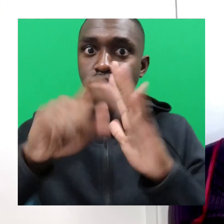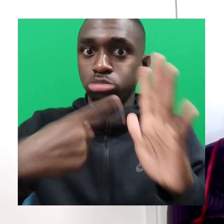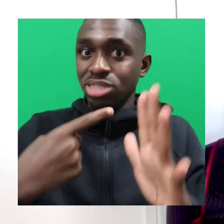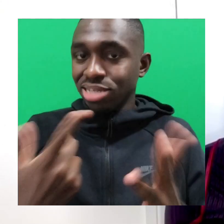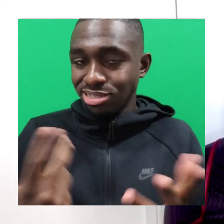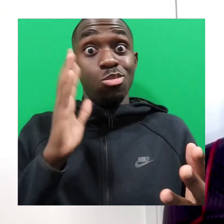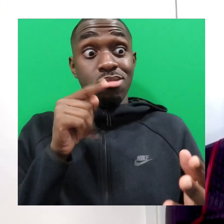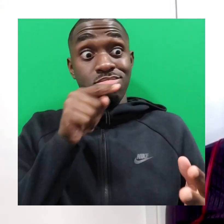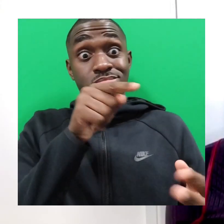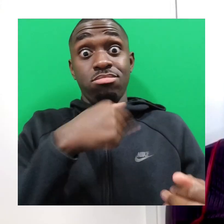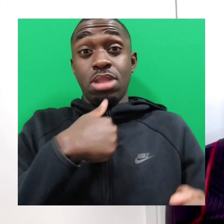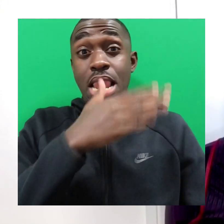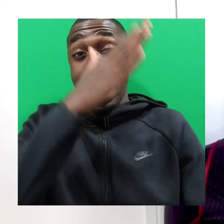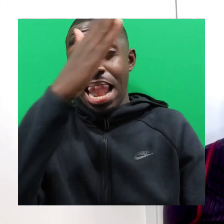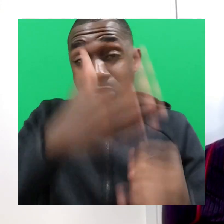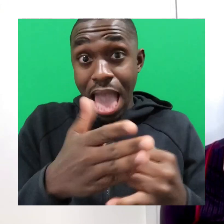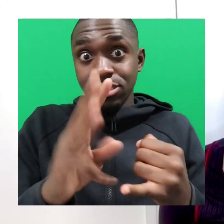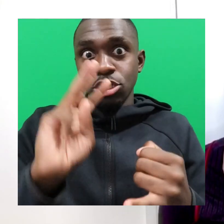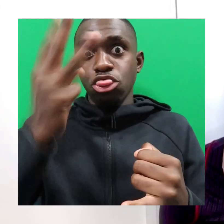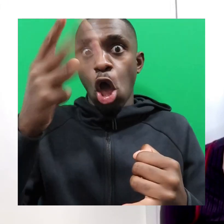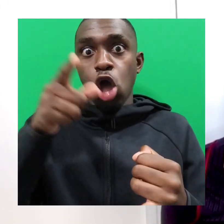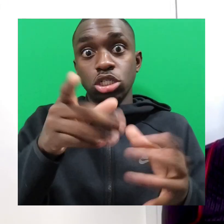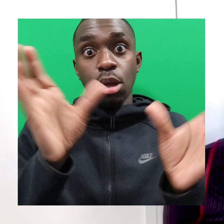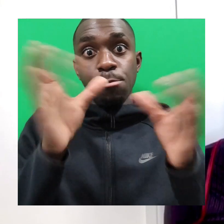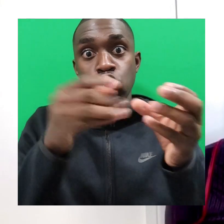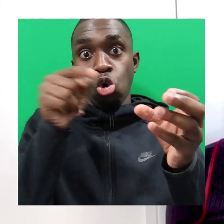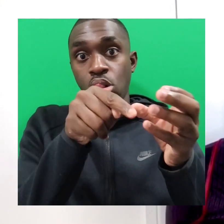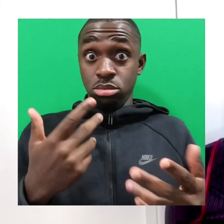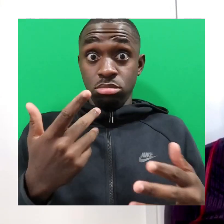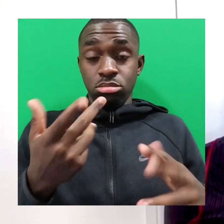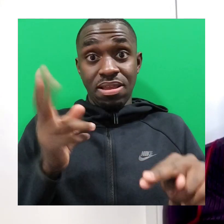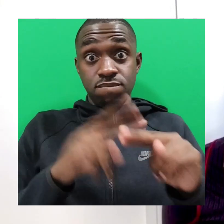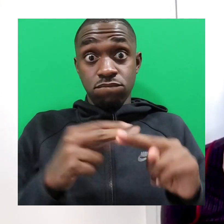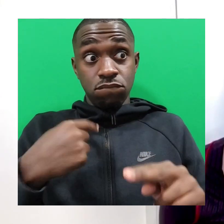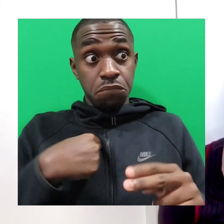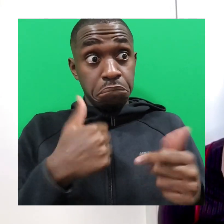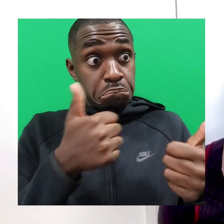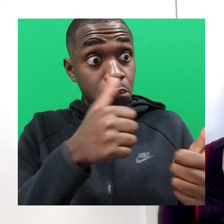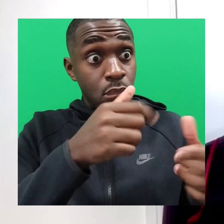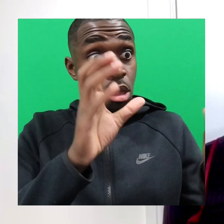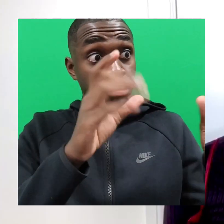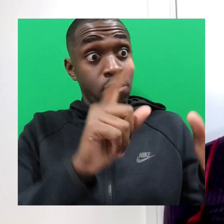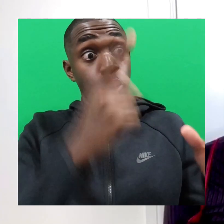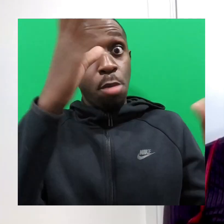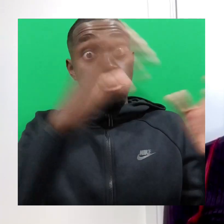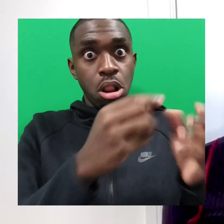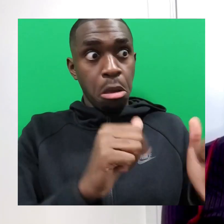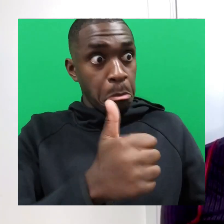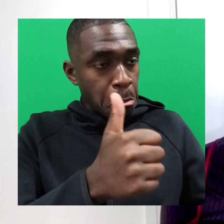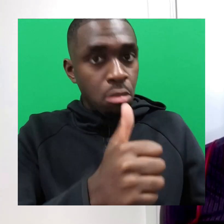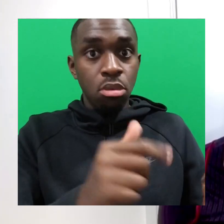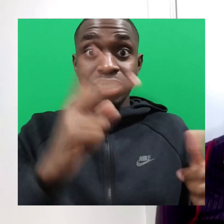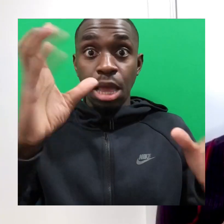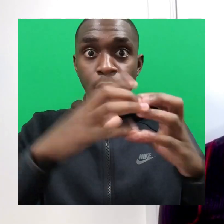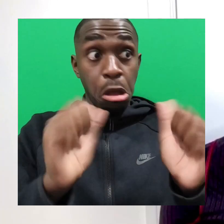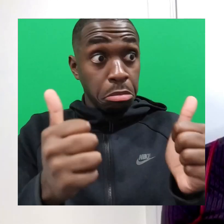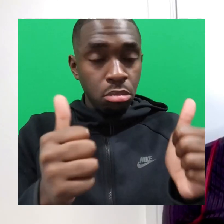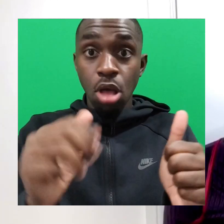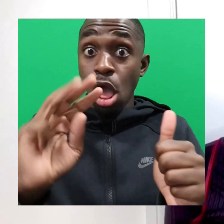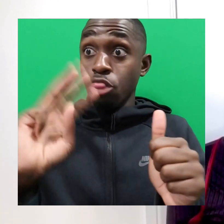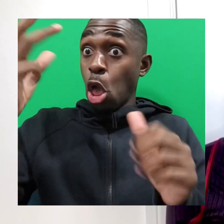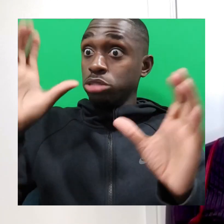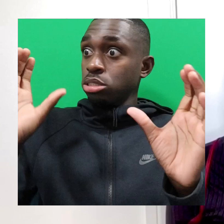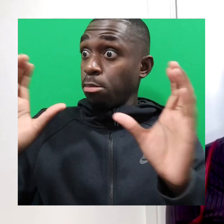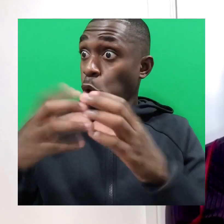programming language. We touched a little on SQL and cybersecurity. What also happened was after